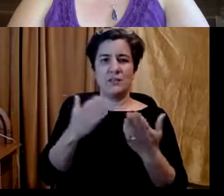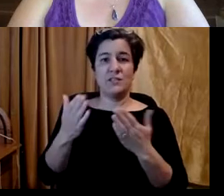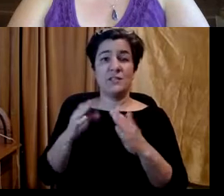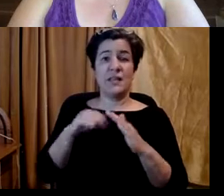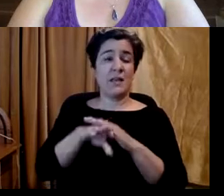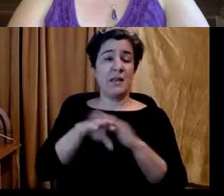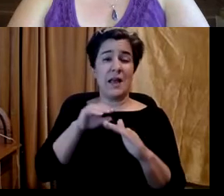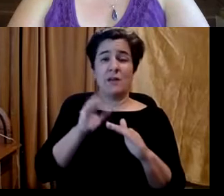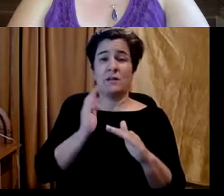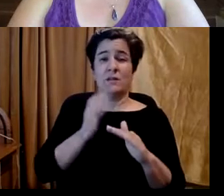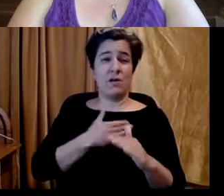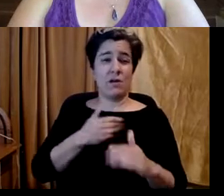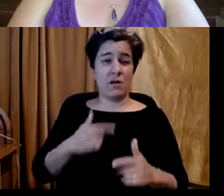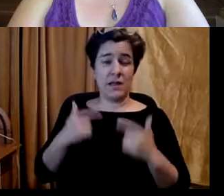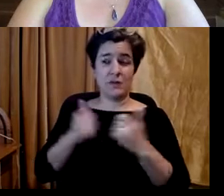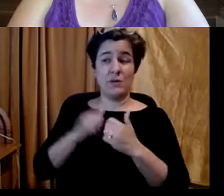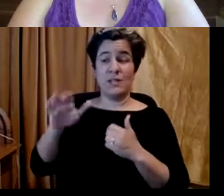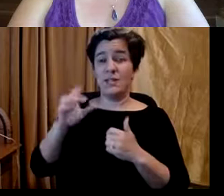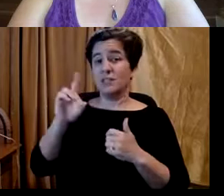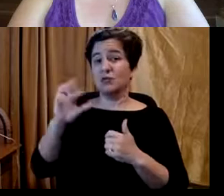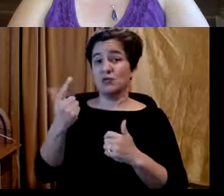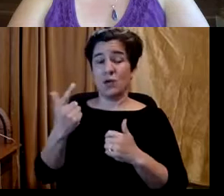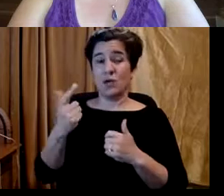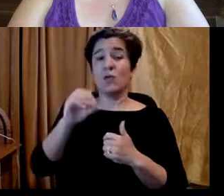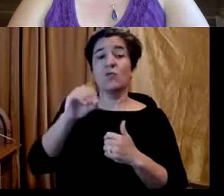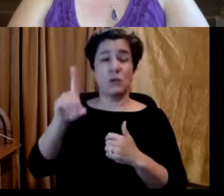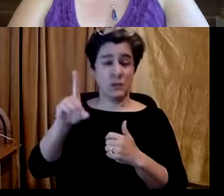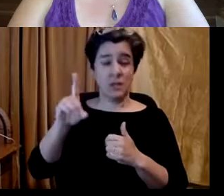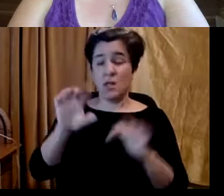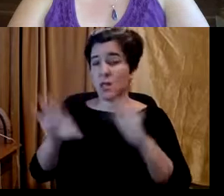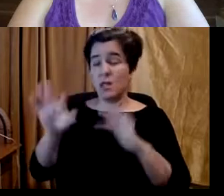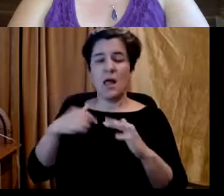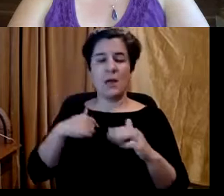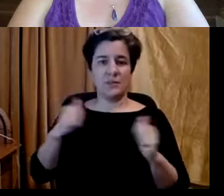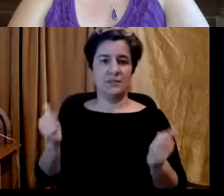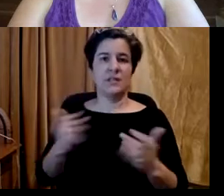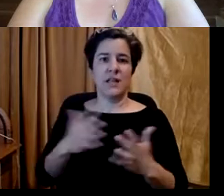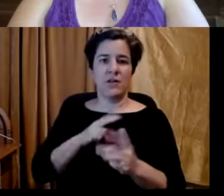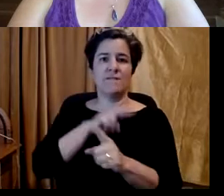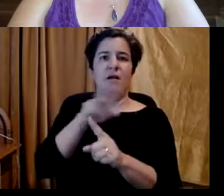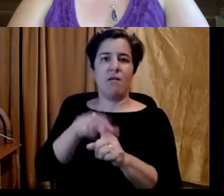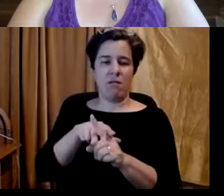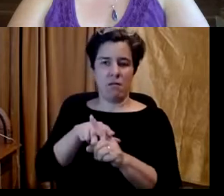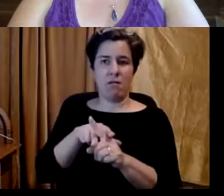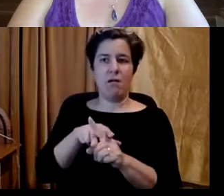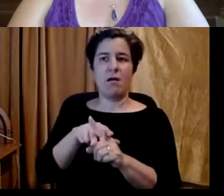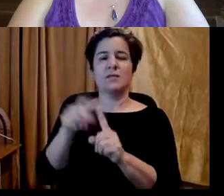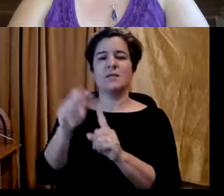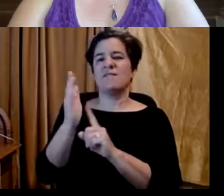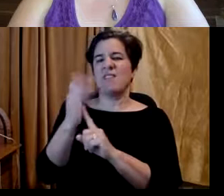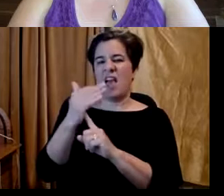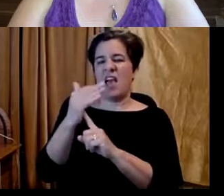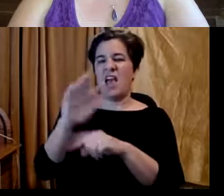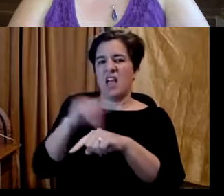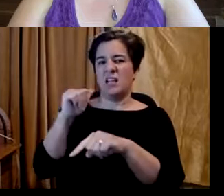life with his overdoses and stuff. And I was literally afraid to file one because it would be flagged, and I was afraid